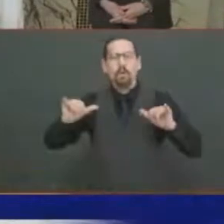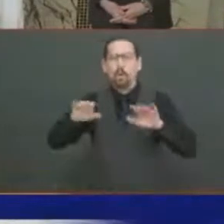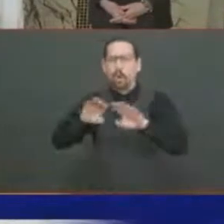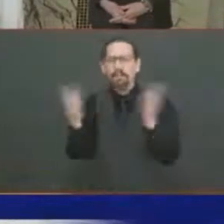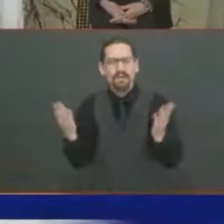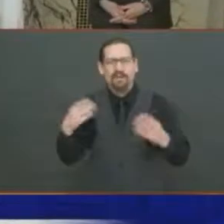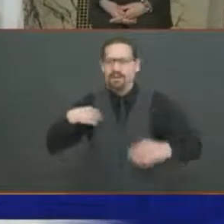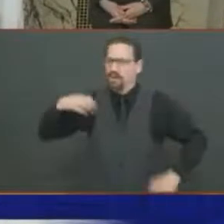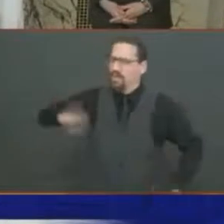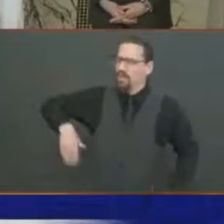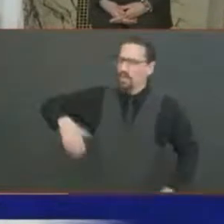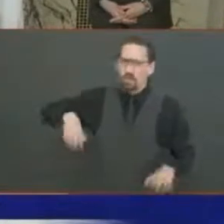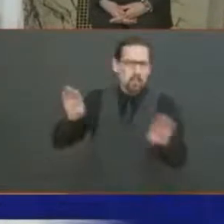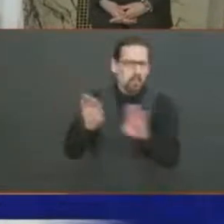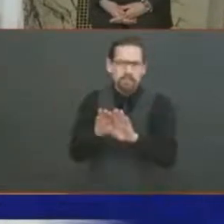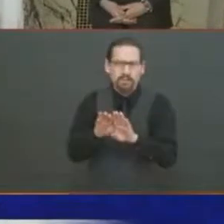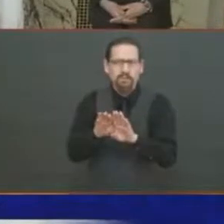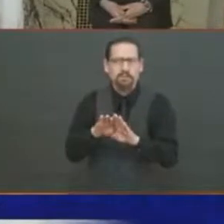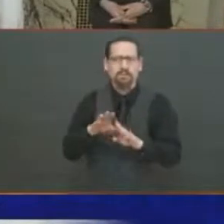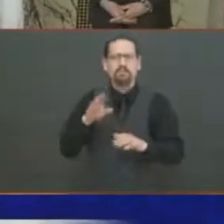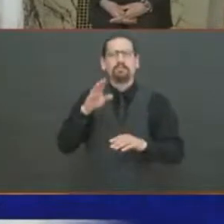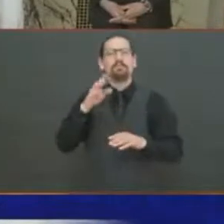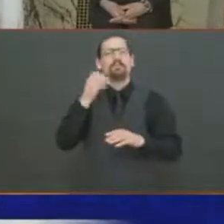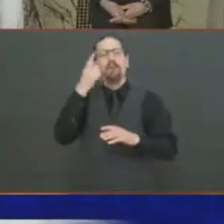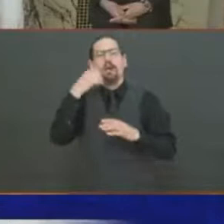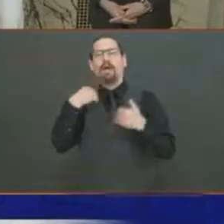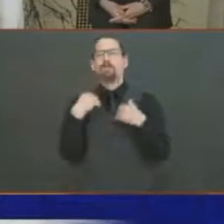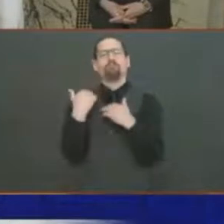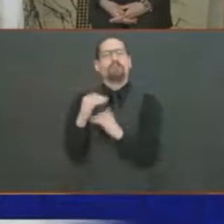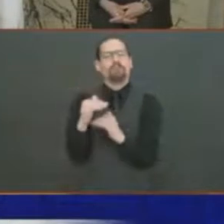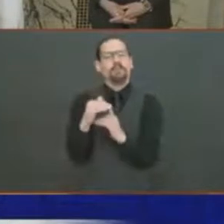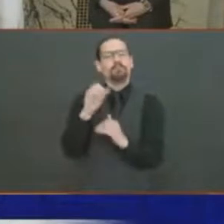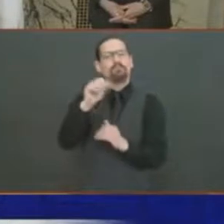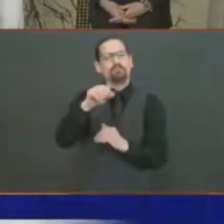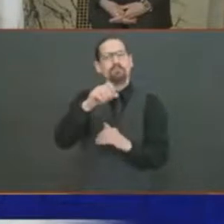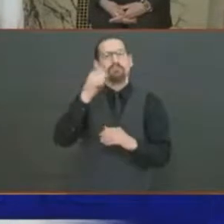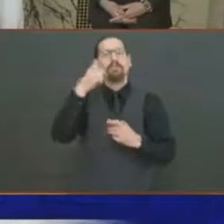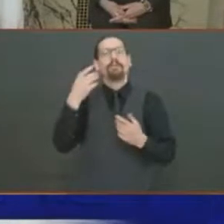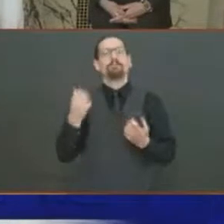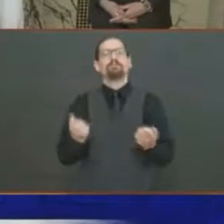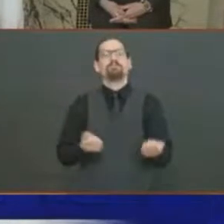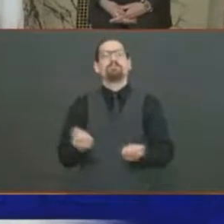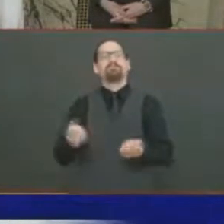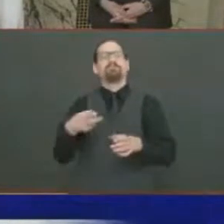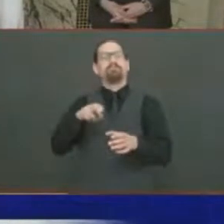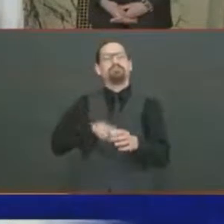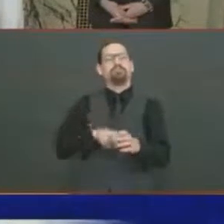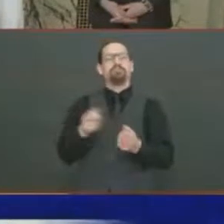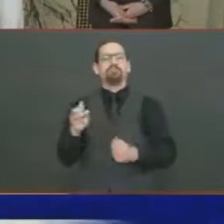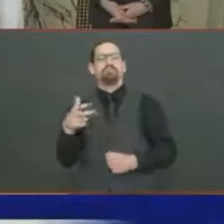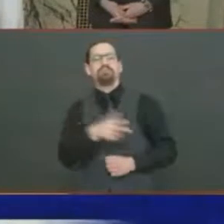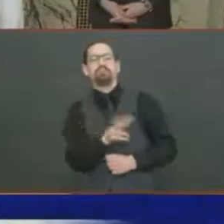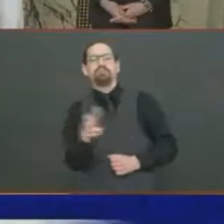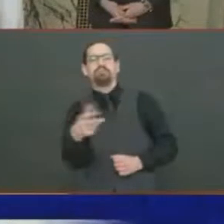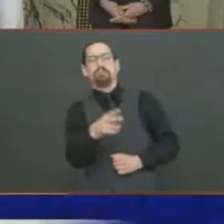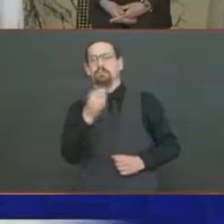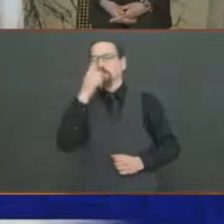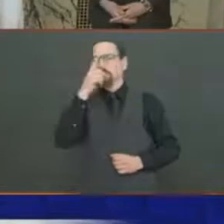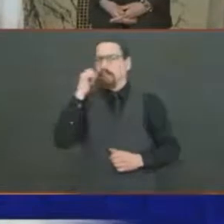those requirements. You can go back to using carts as long as they're cleaned every day and it's one person to a cart.